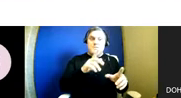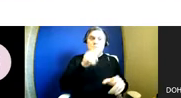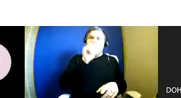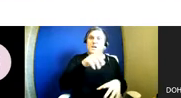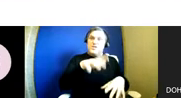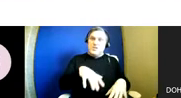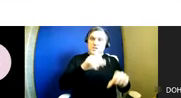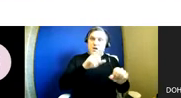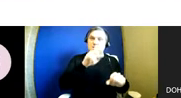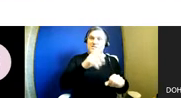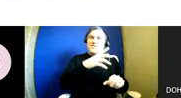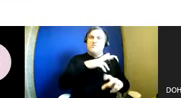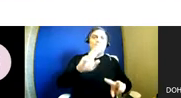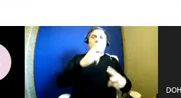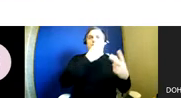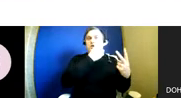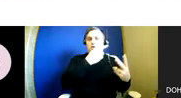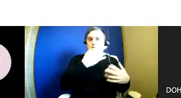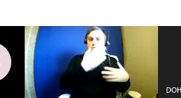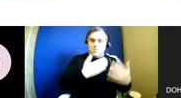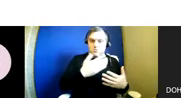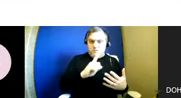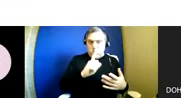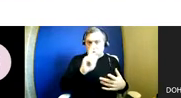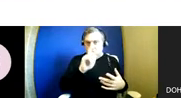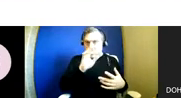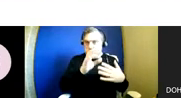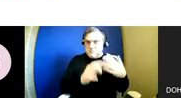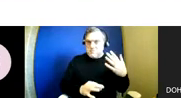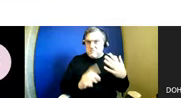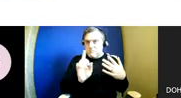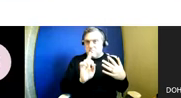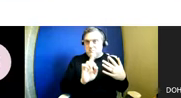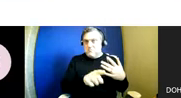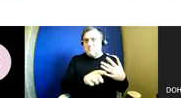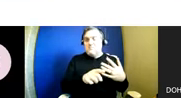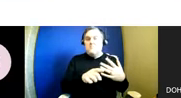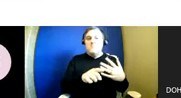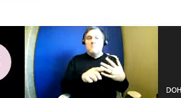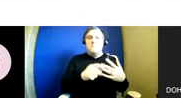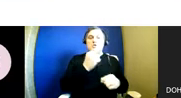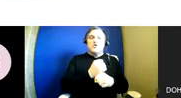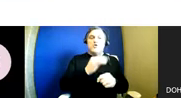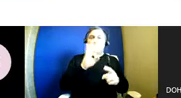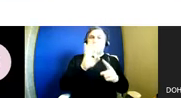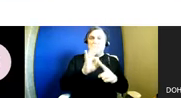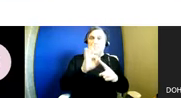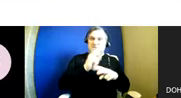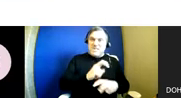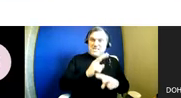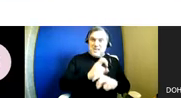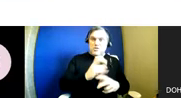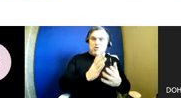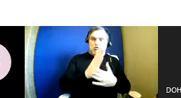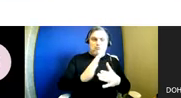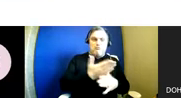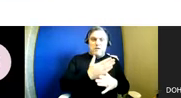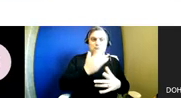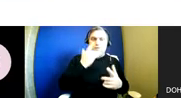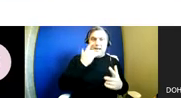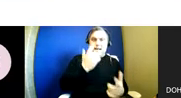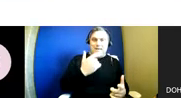need a clinical review if they've got ongoing symptoms. And we do GP investigation in primary care. So